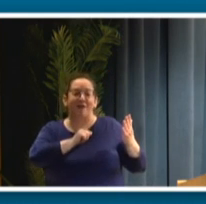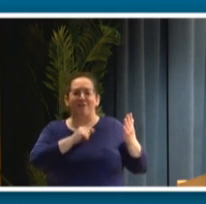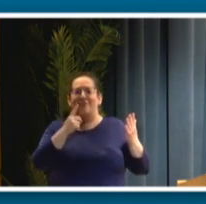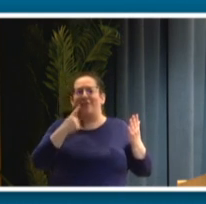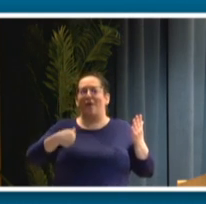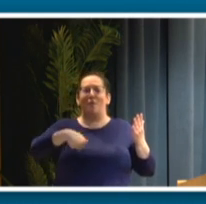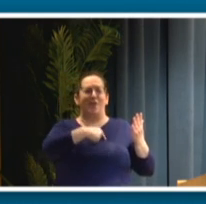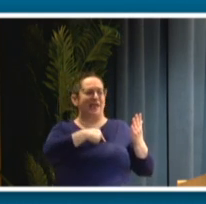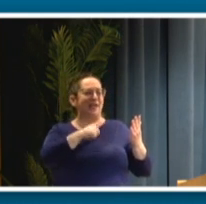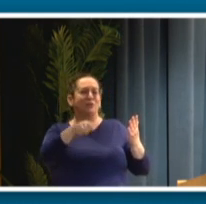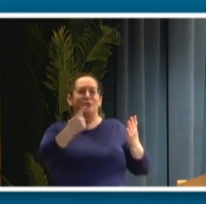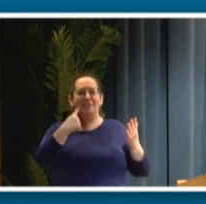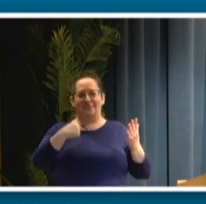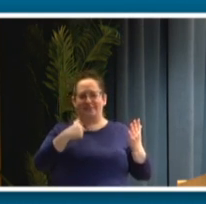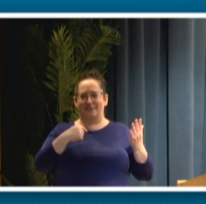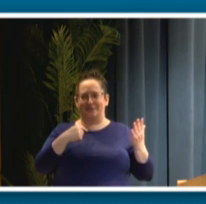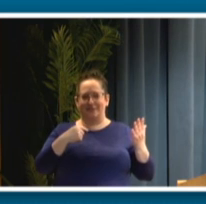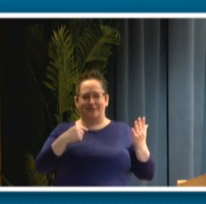care if nobody buy it, huh? You don't care?